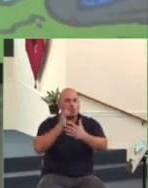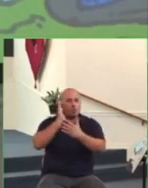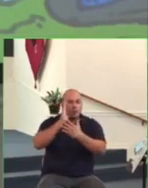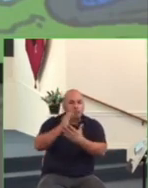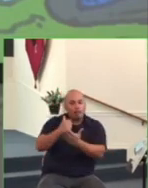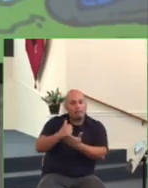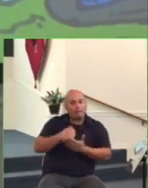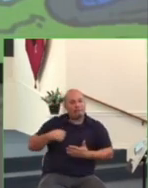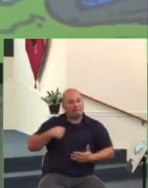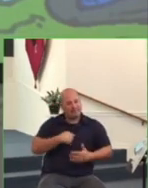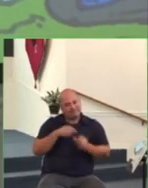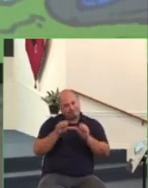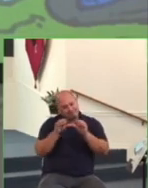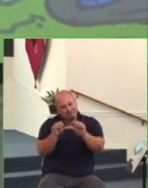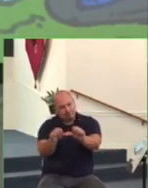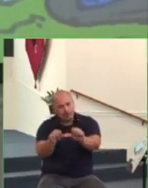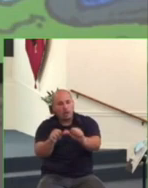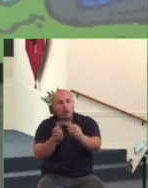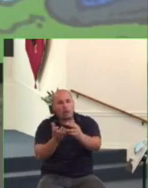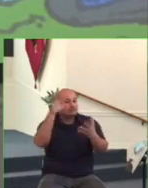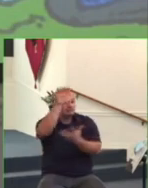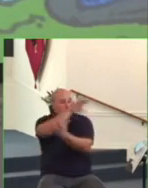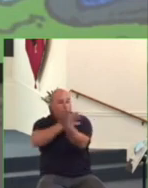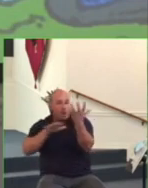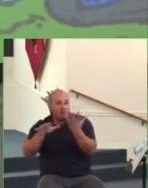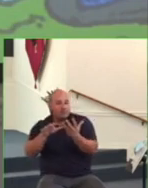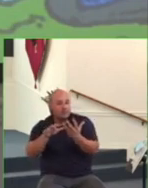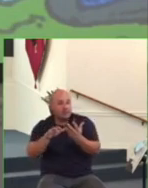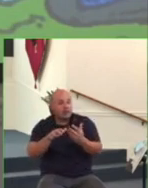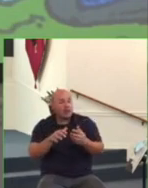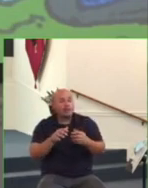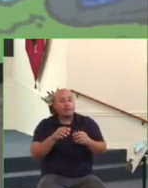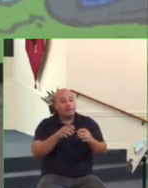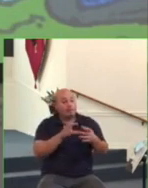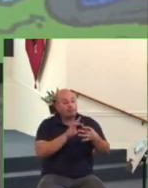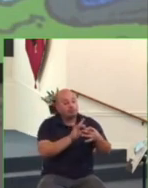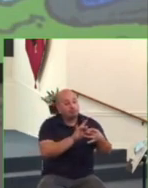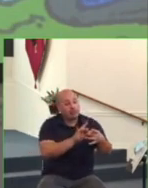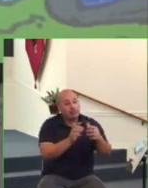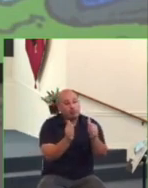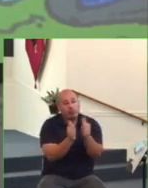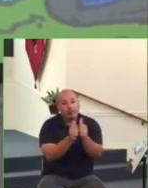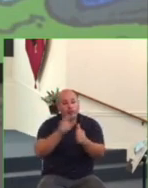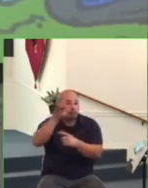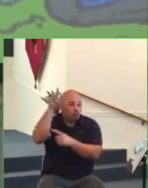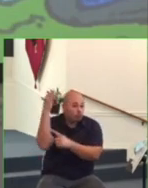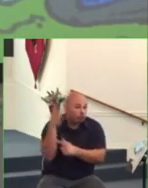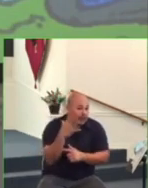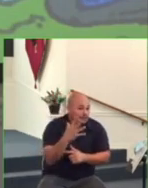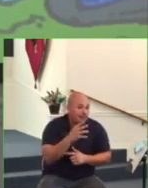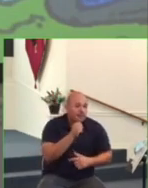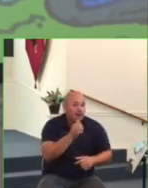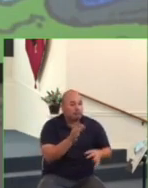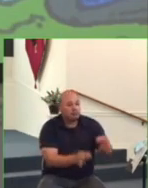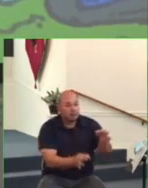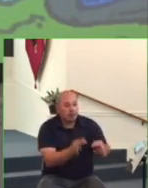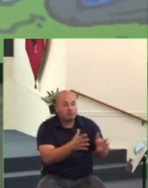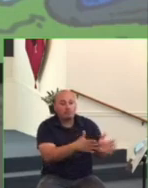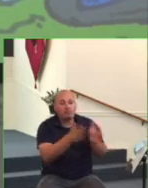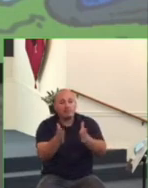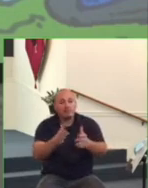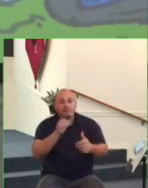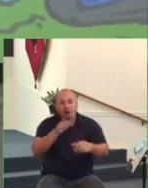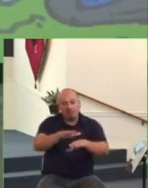building relationships based on grace, not a judgmental attitude, relationships filled not with hypocrisy or criticism, but